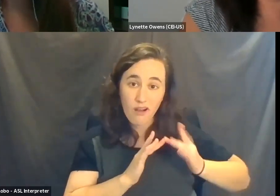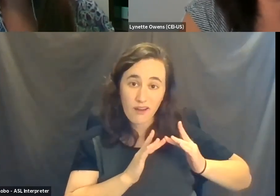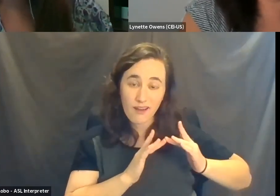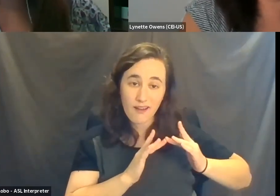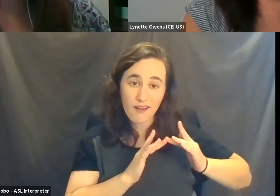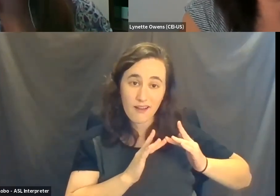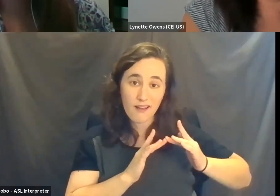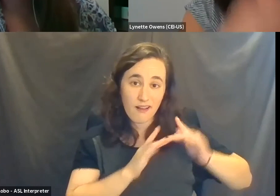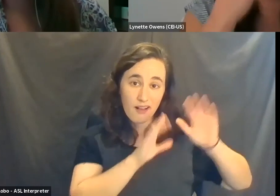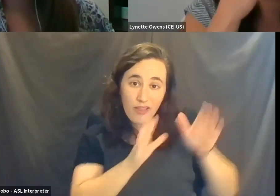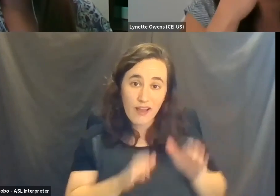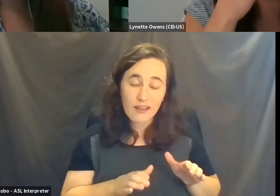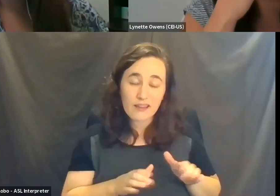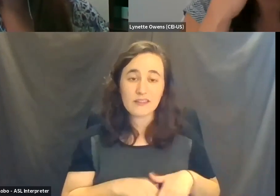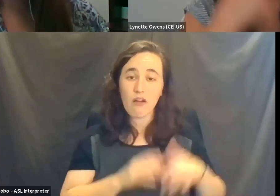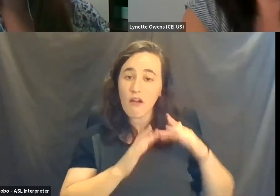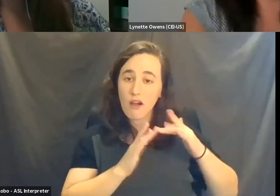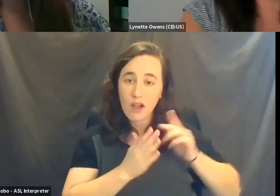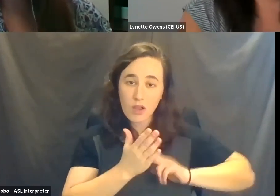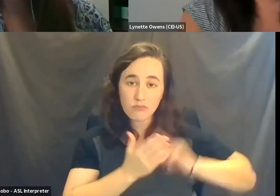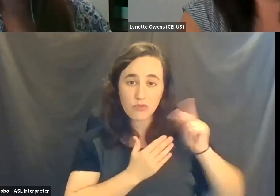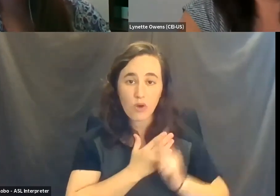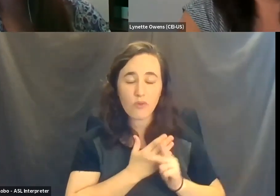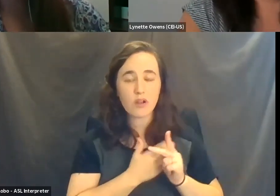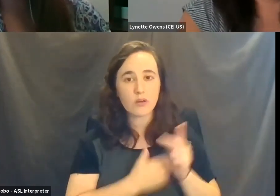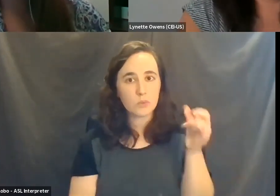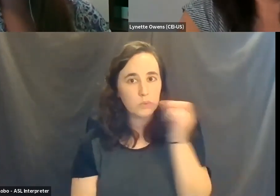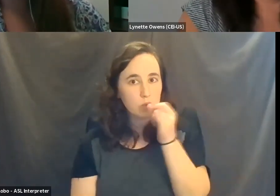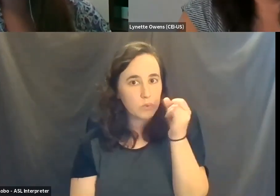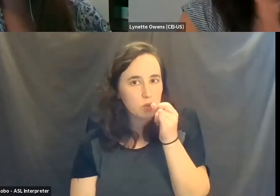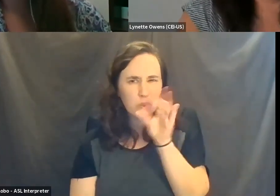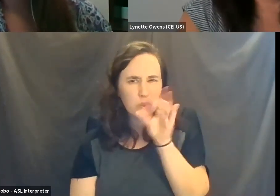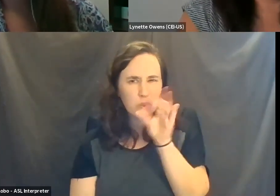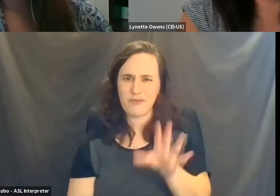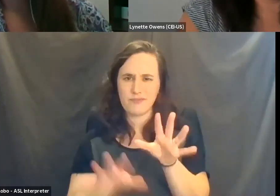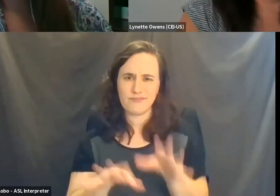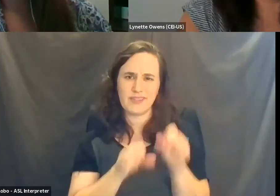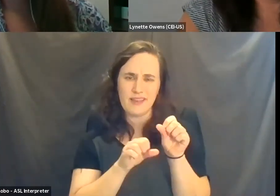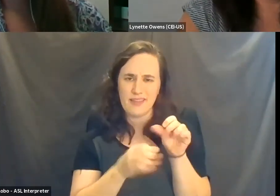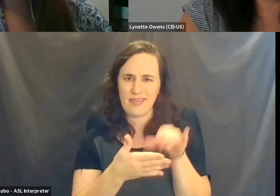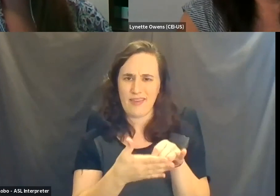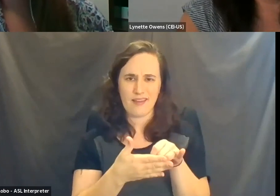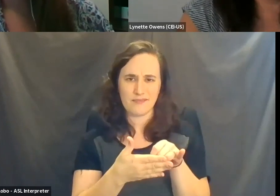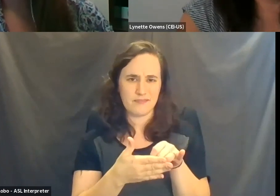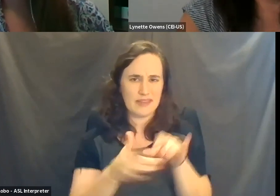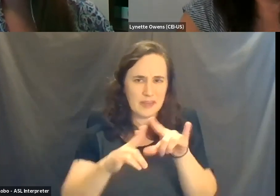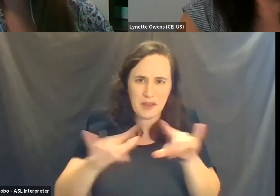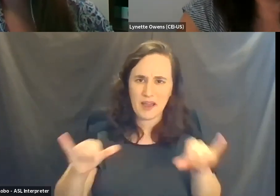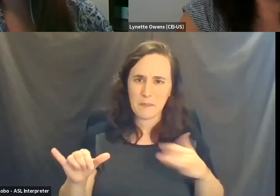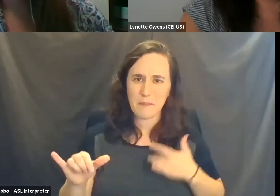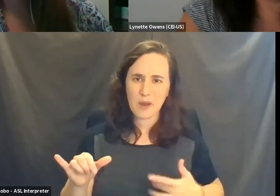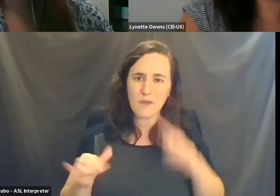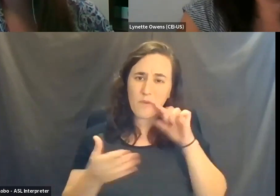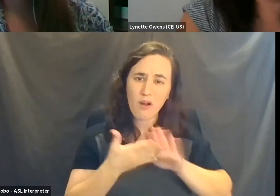online classes, an online program in higher ed. I mean, you're never taking that many classes at once. And so that's something